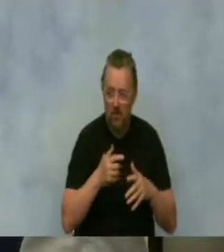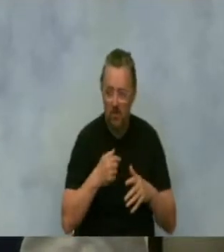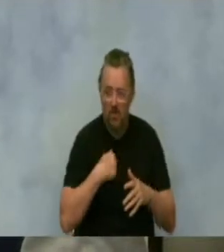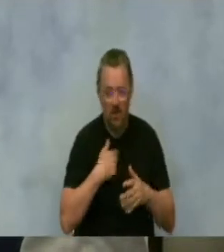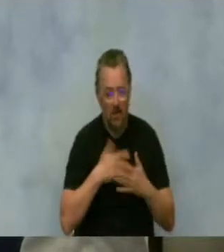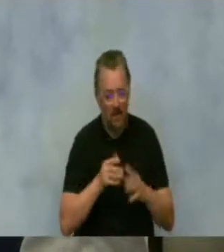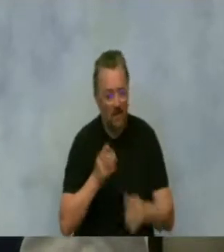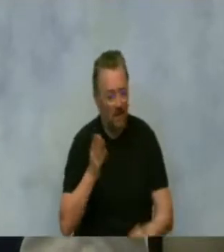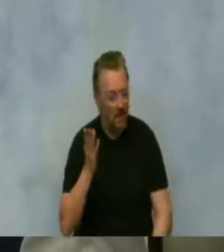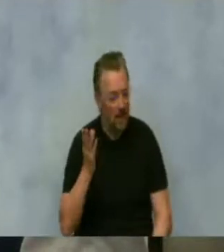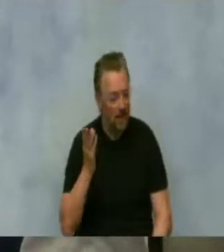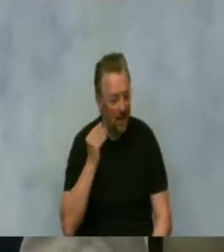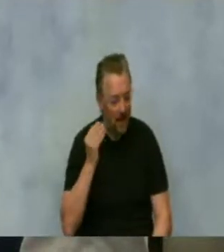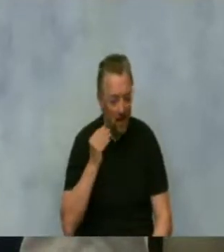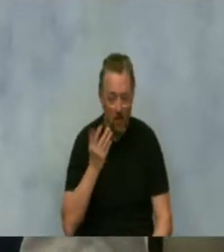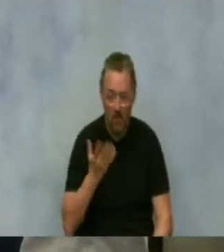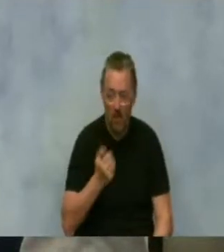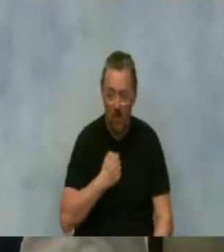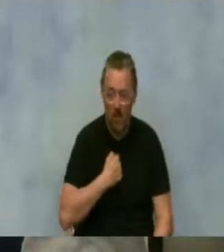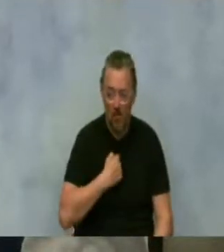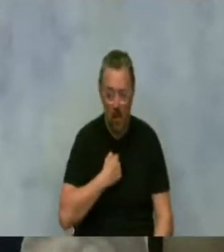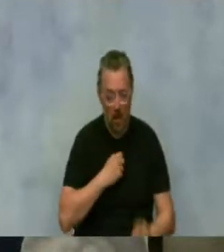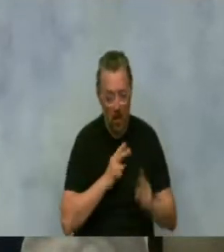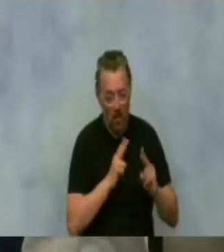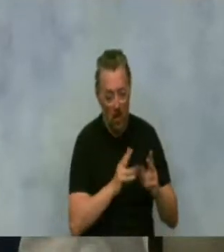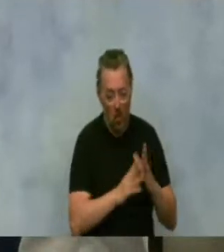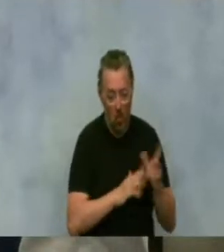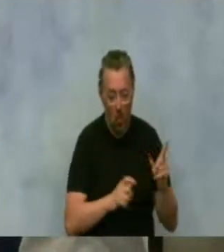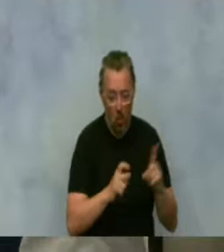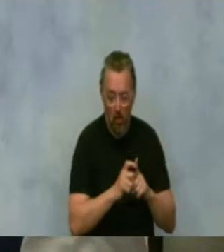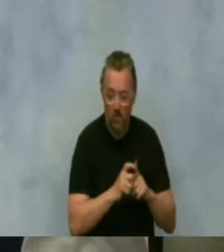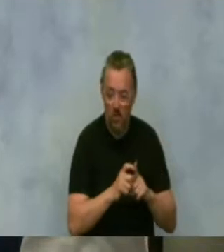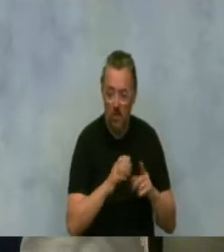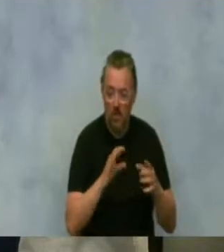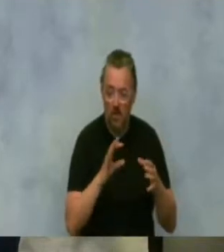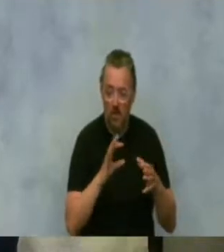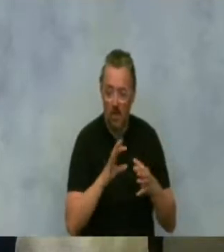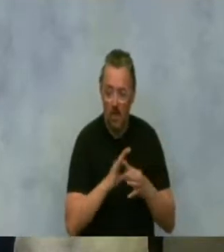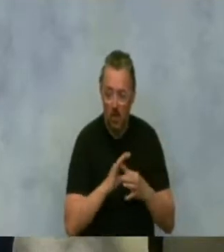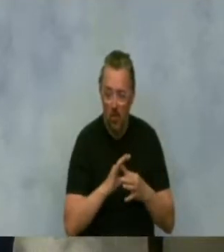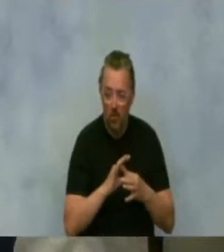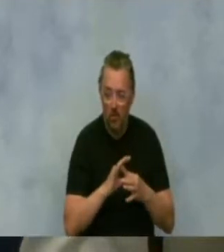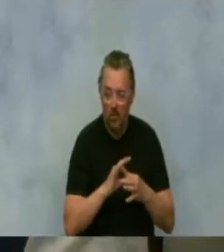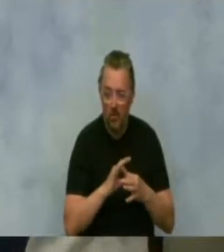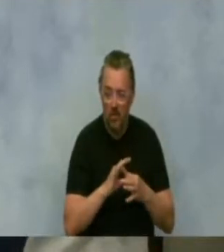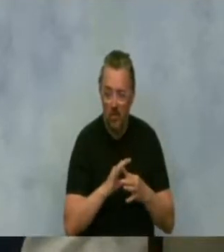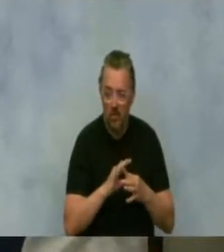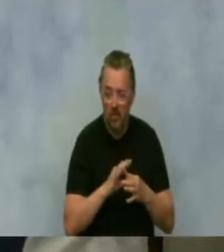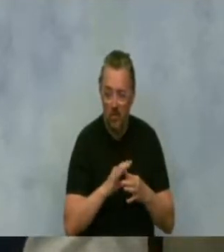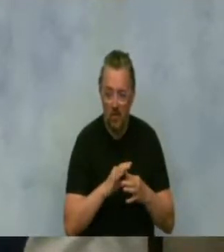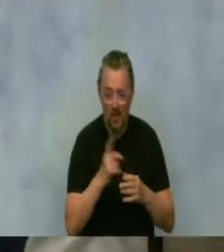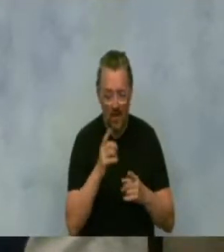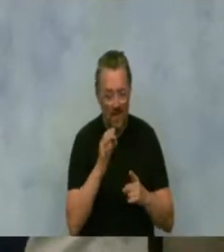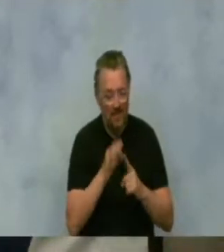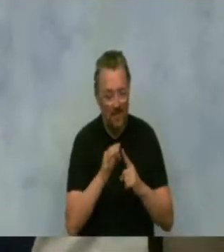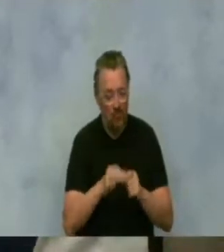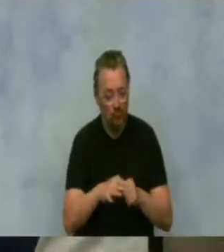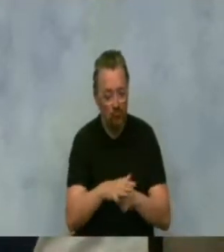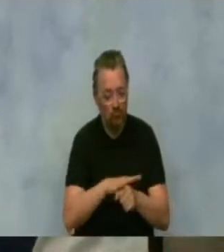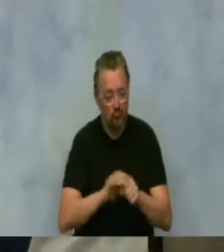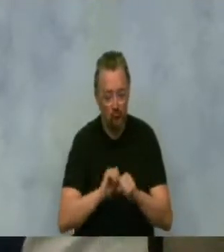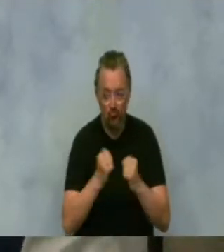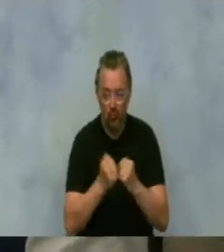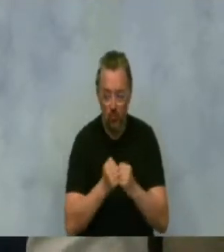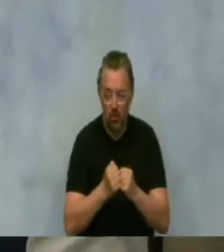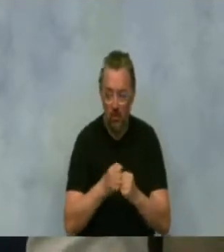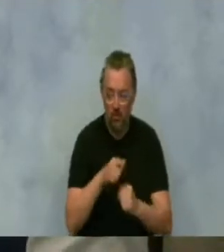heard in my ward, particularly relating to a particular group of customers, as it